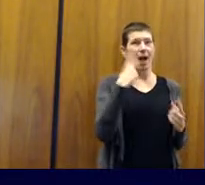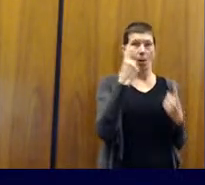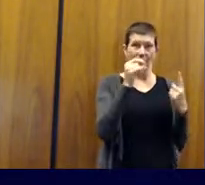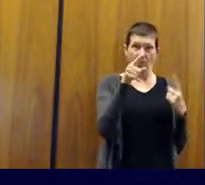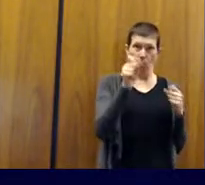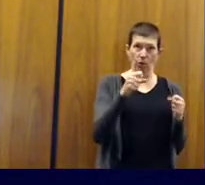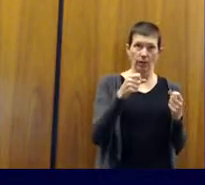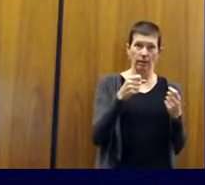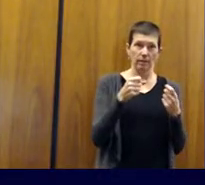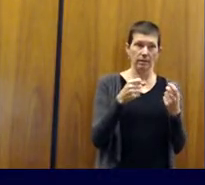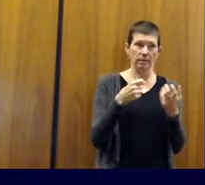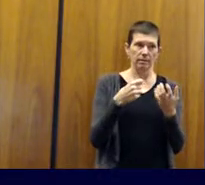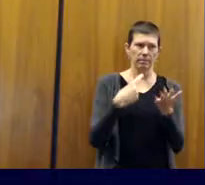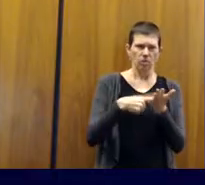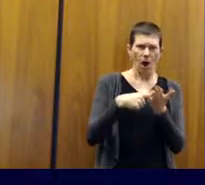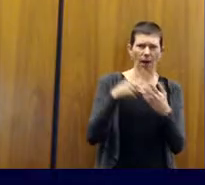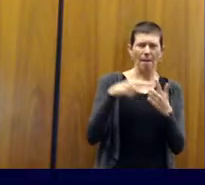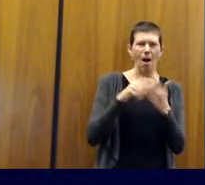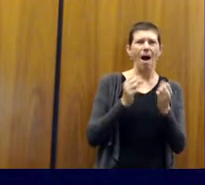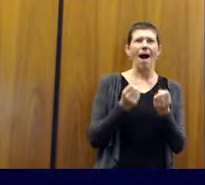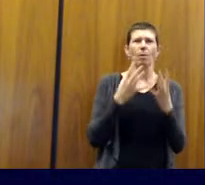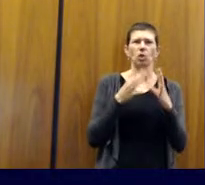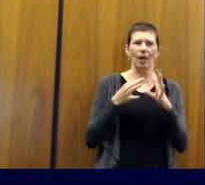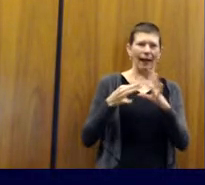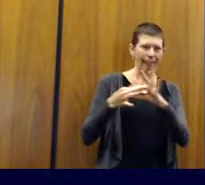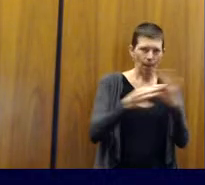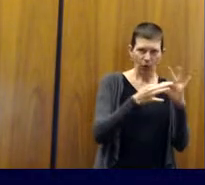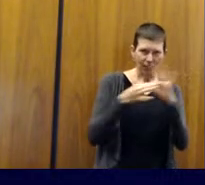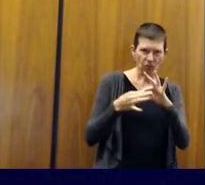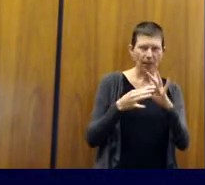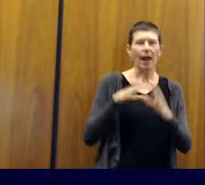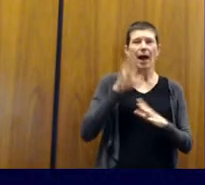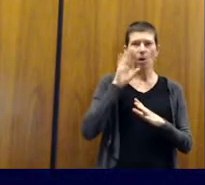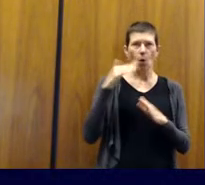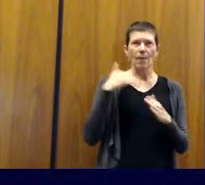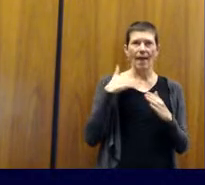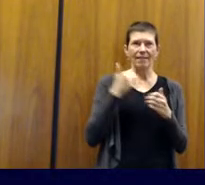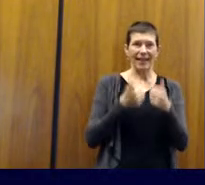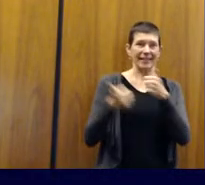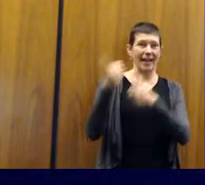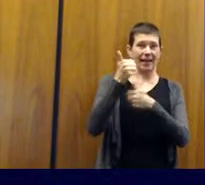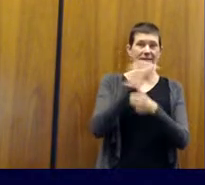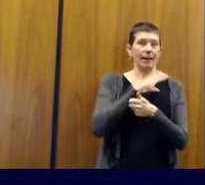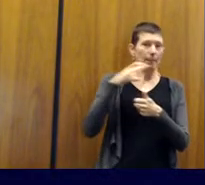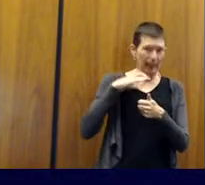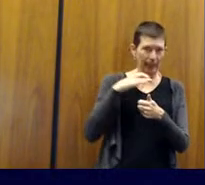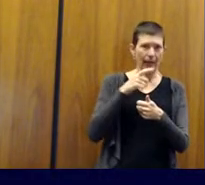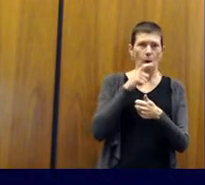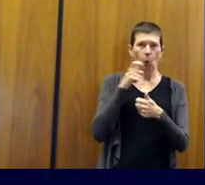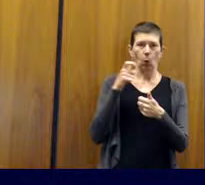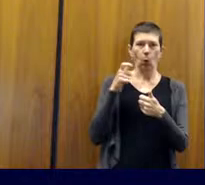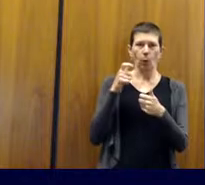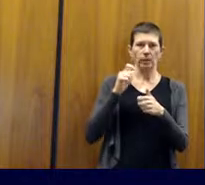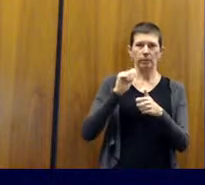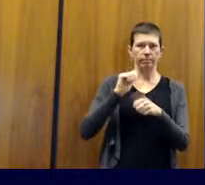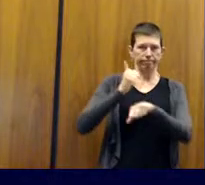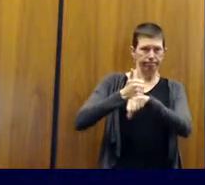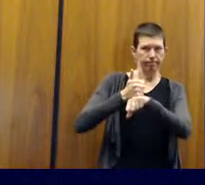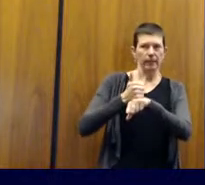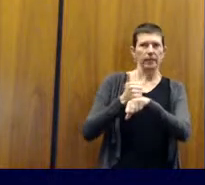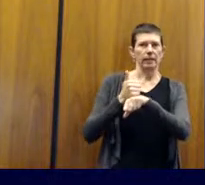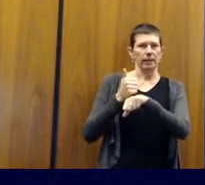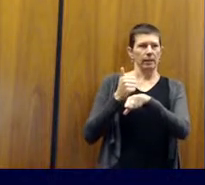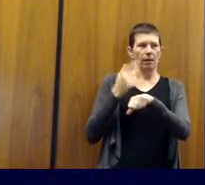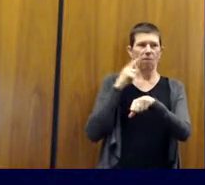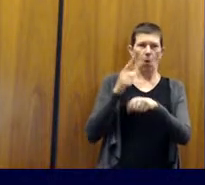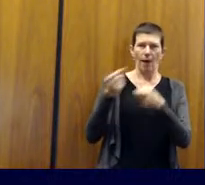speak to the level of collaboration, because I know there's an executive committee that has been put together to handle